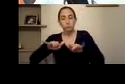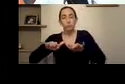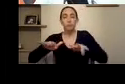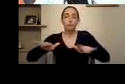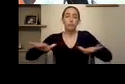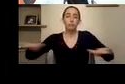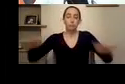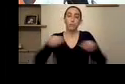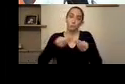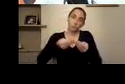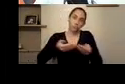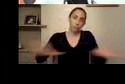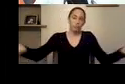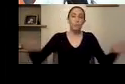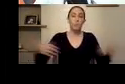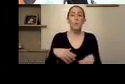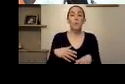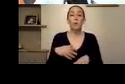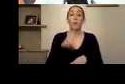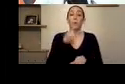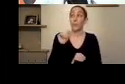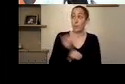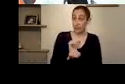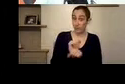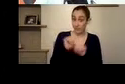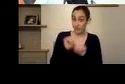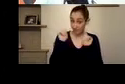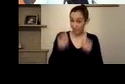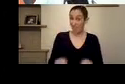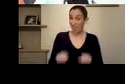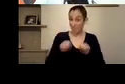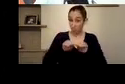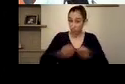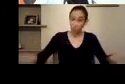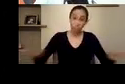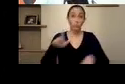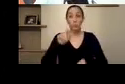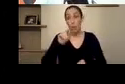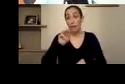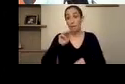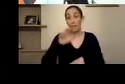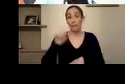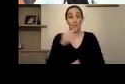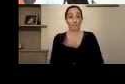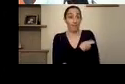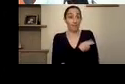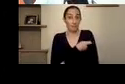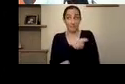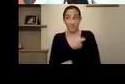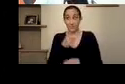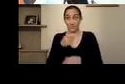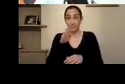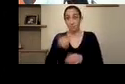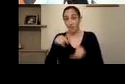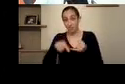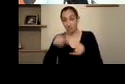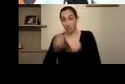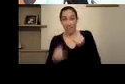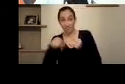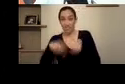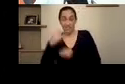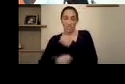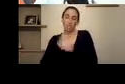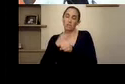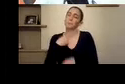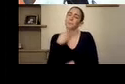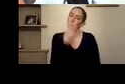the end of the year is a little low, I think. I think it's more likely that vaccine will start to reach